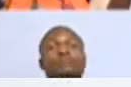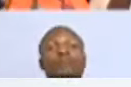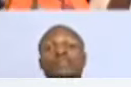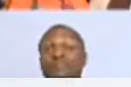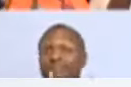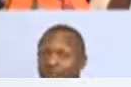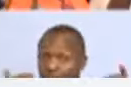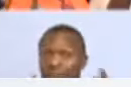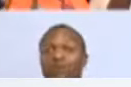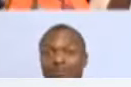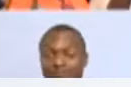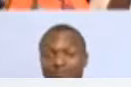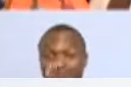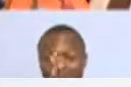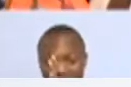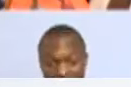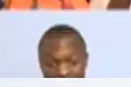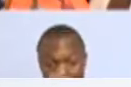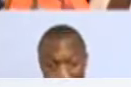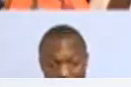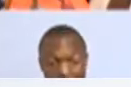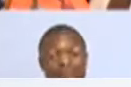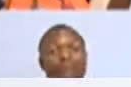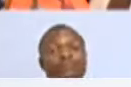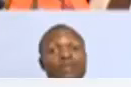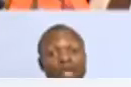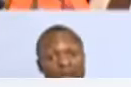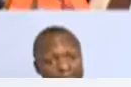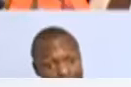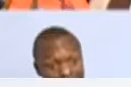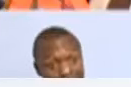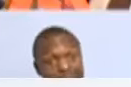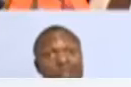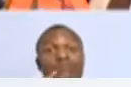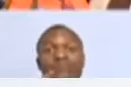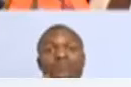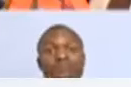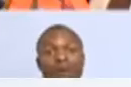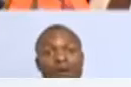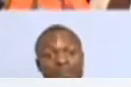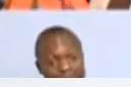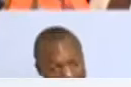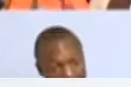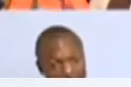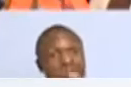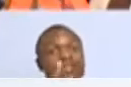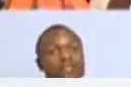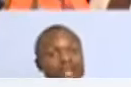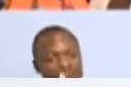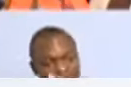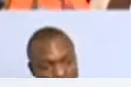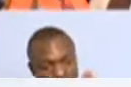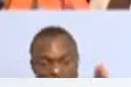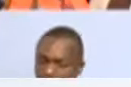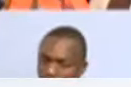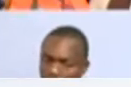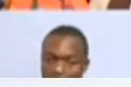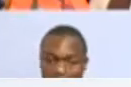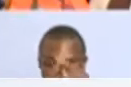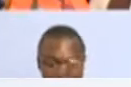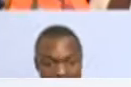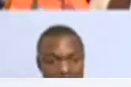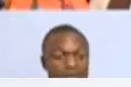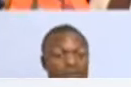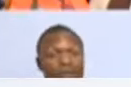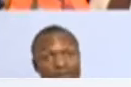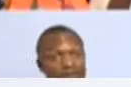important, Madam Speaker, and MPs must be part of this agenda. All of the MPs. When